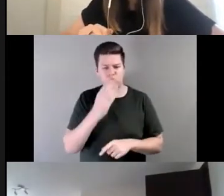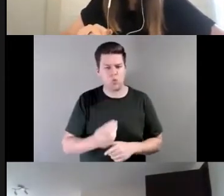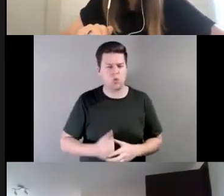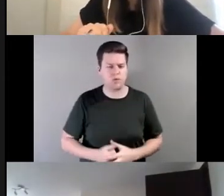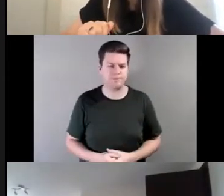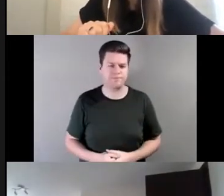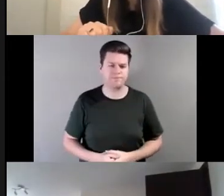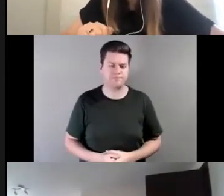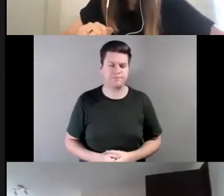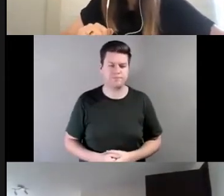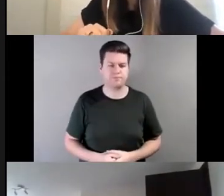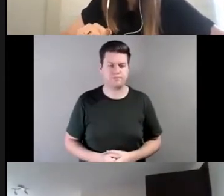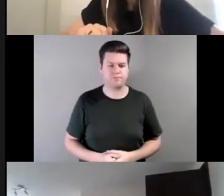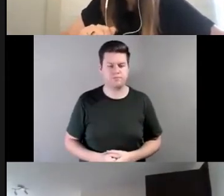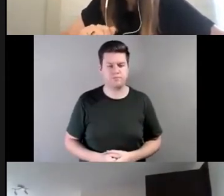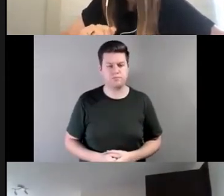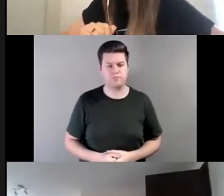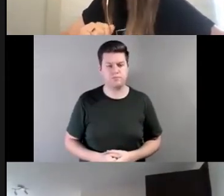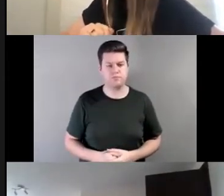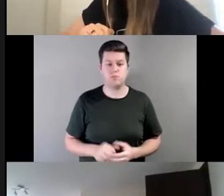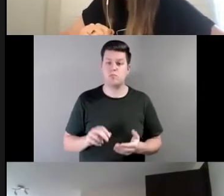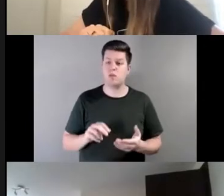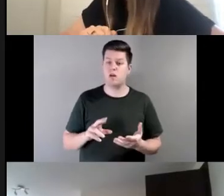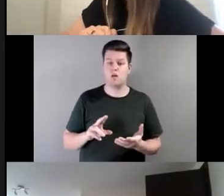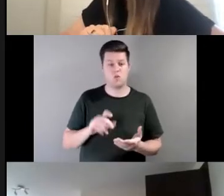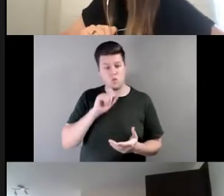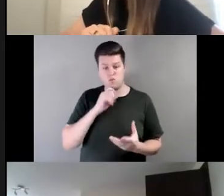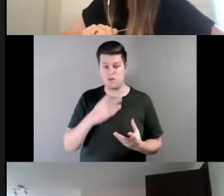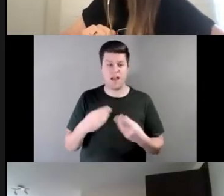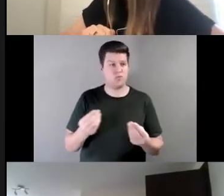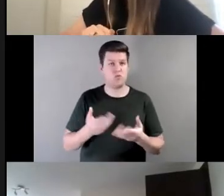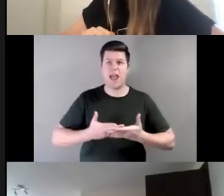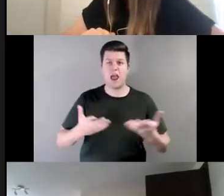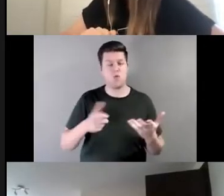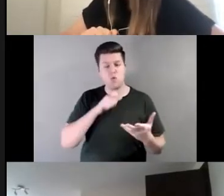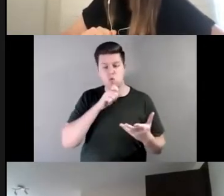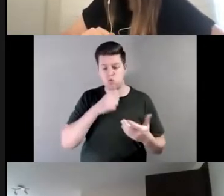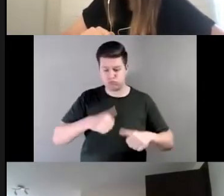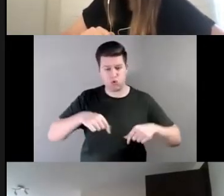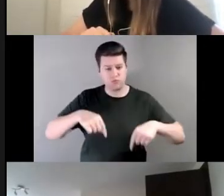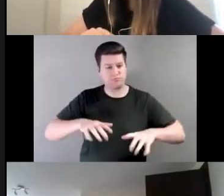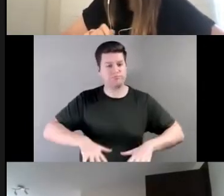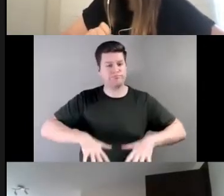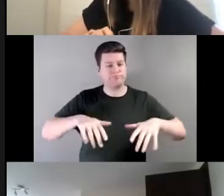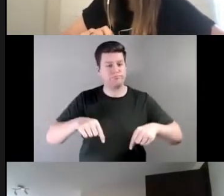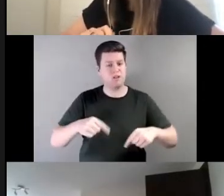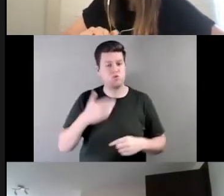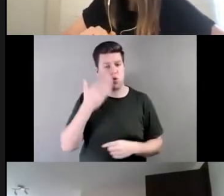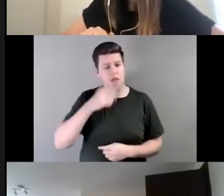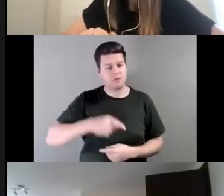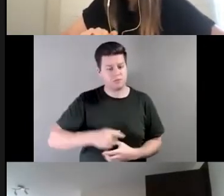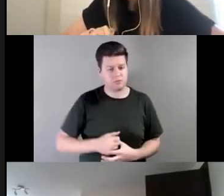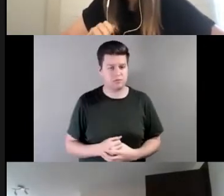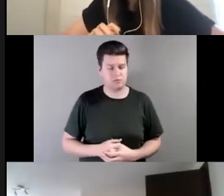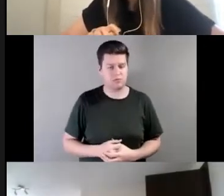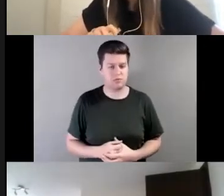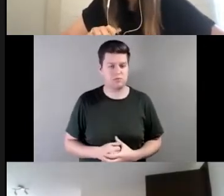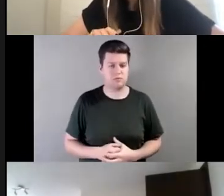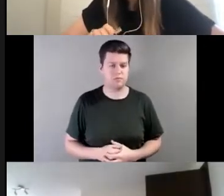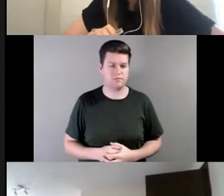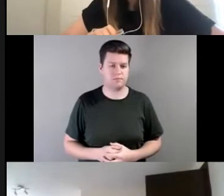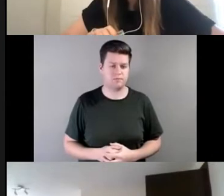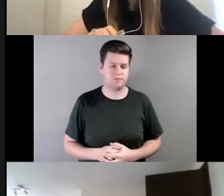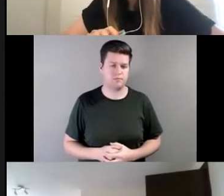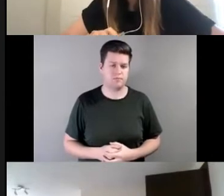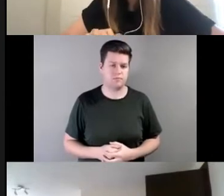ordinarily resident in Scotland, and it can provide proof of age and other benefits. So for people wanting to